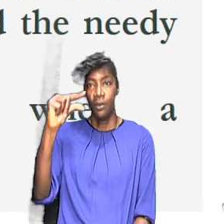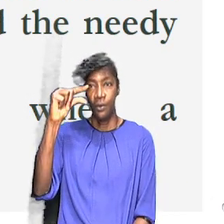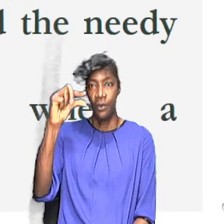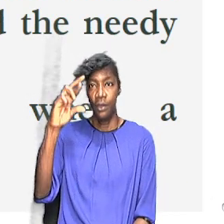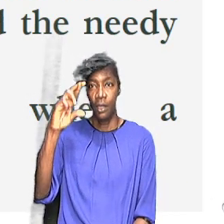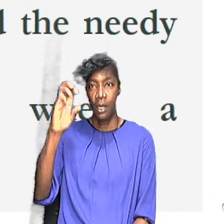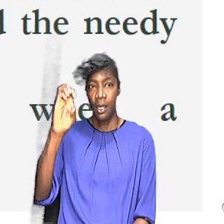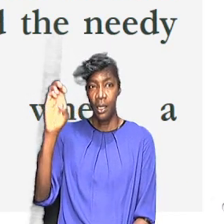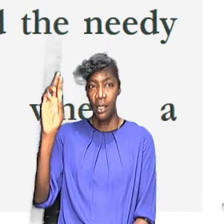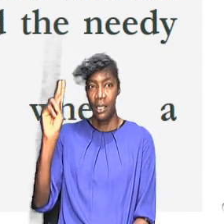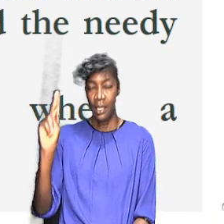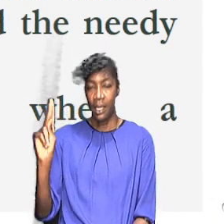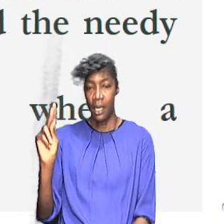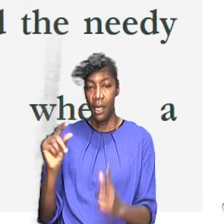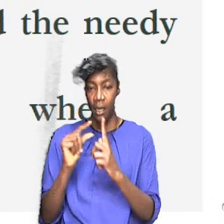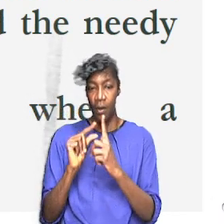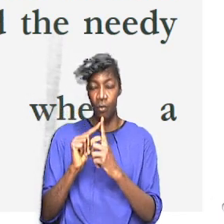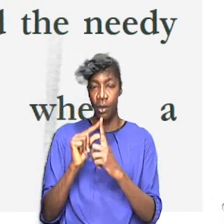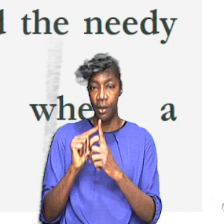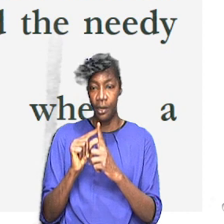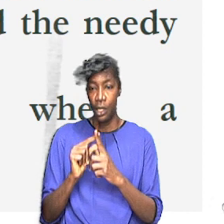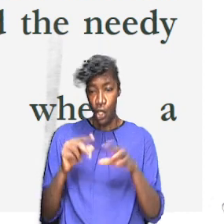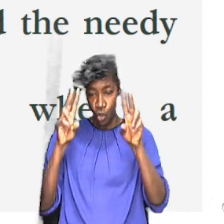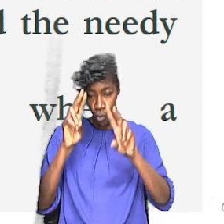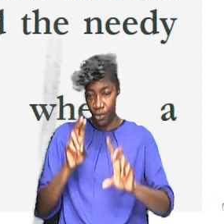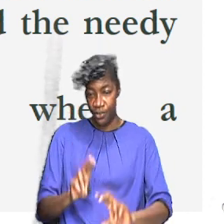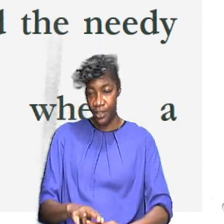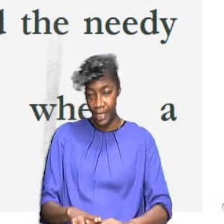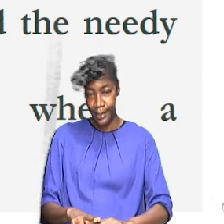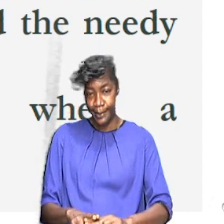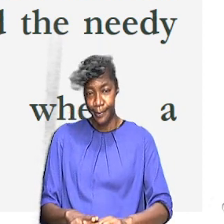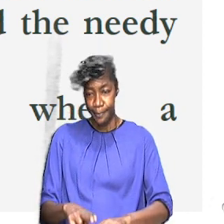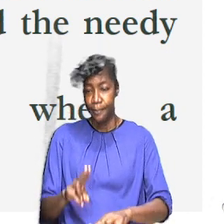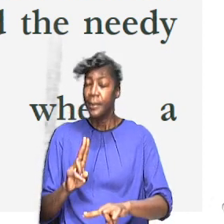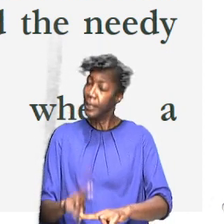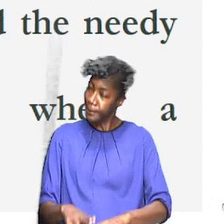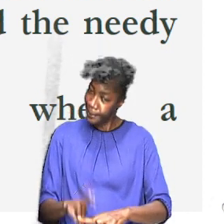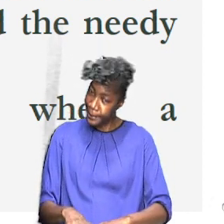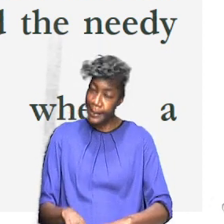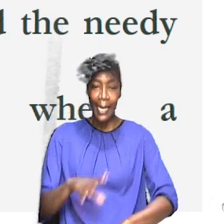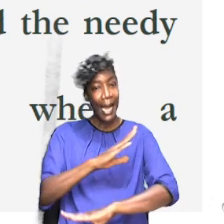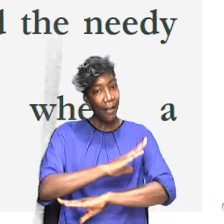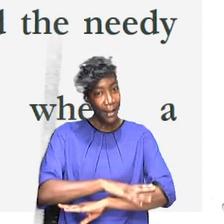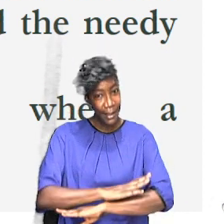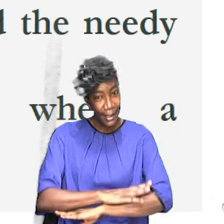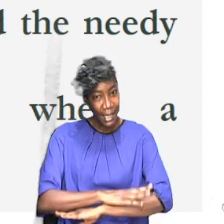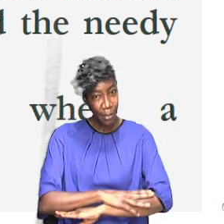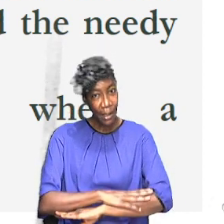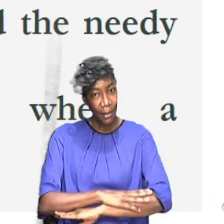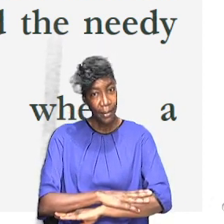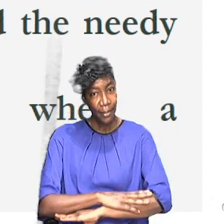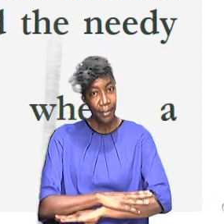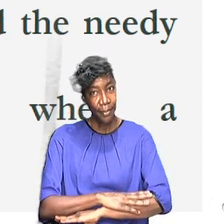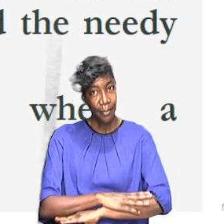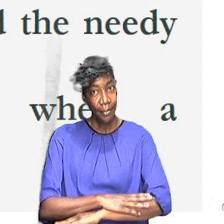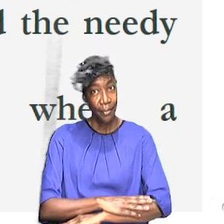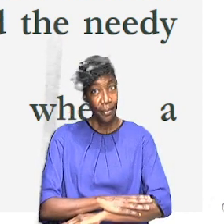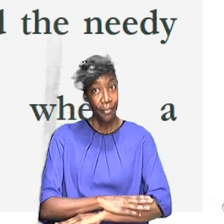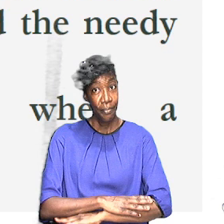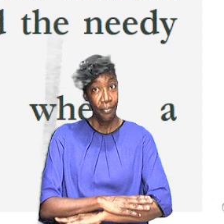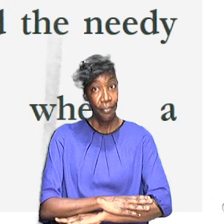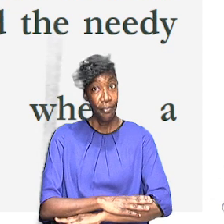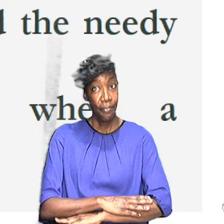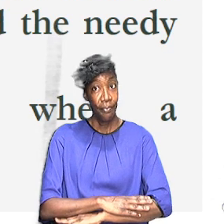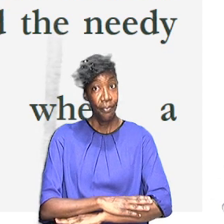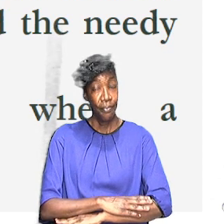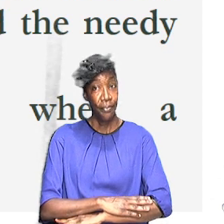used in that particular scripture, which means to recline. So he was reclining at the table, and a Greek word is kakalino.